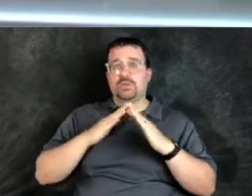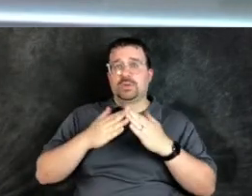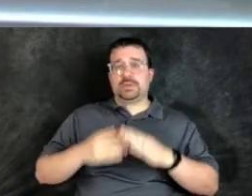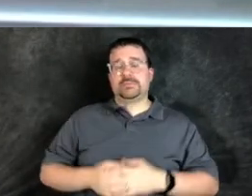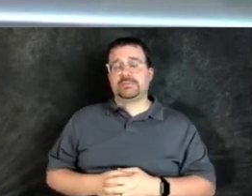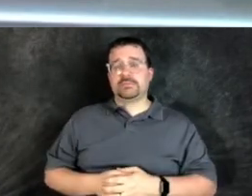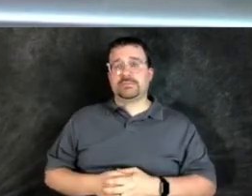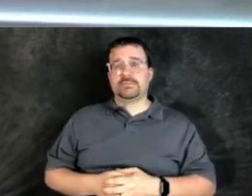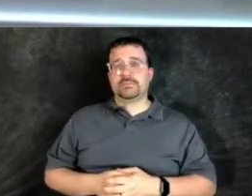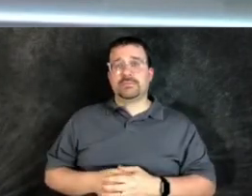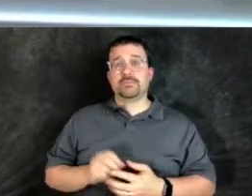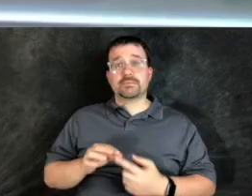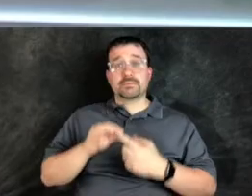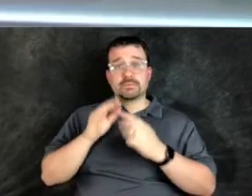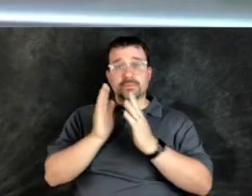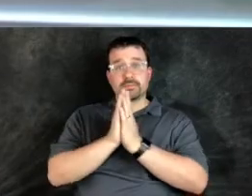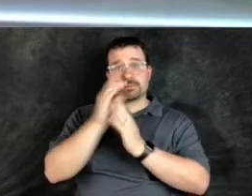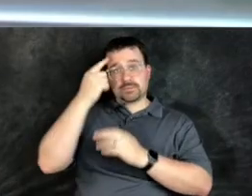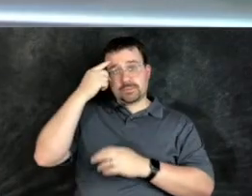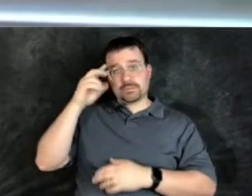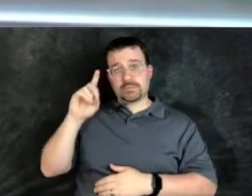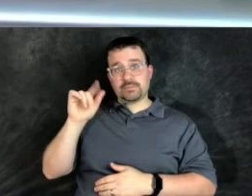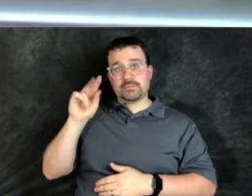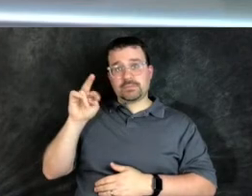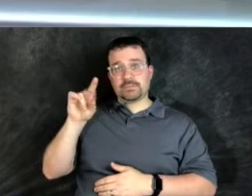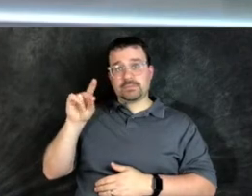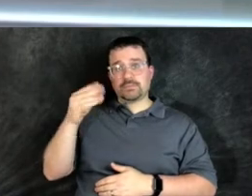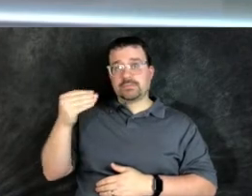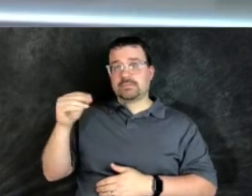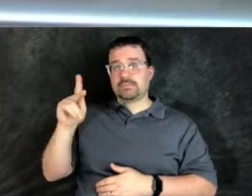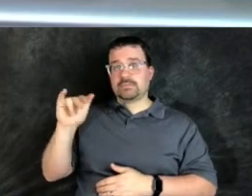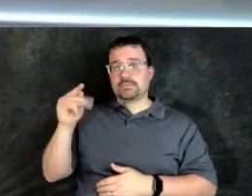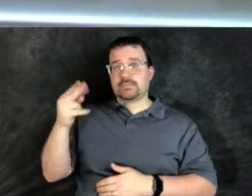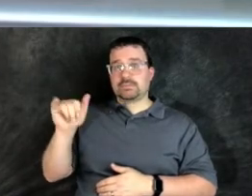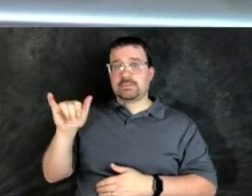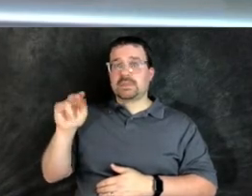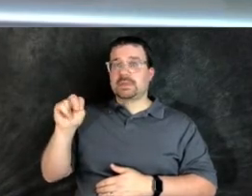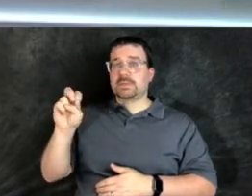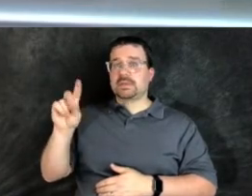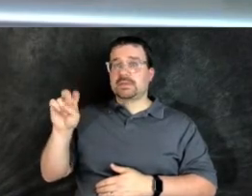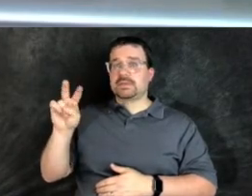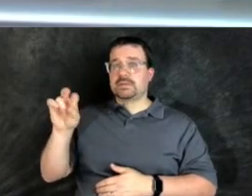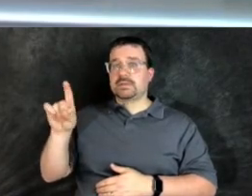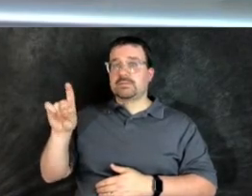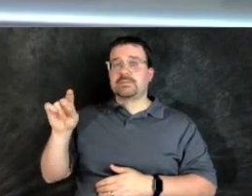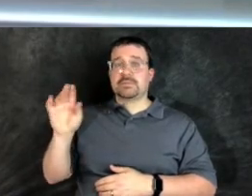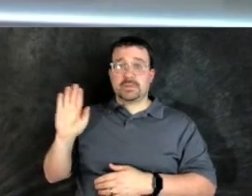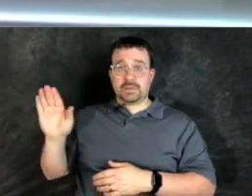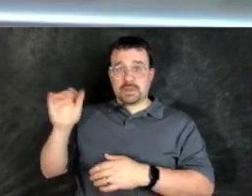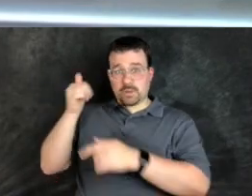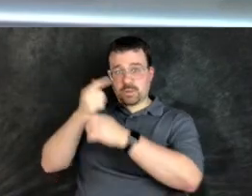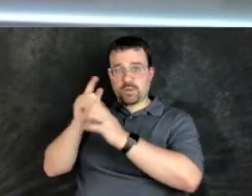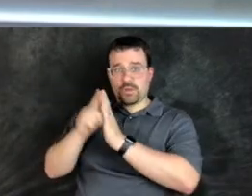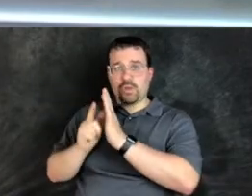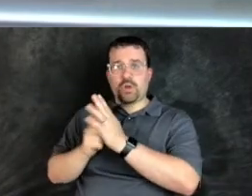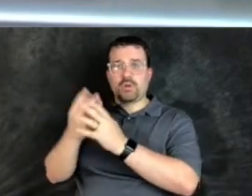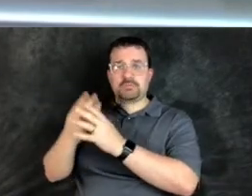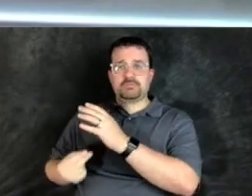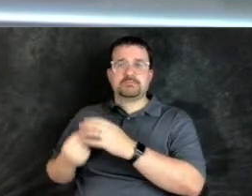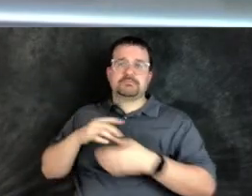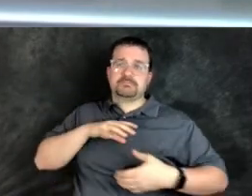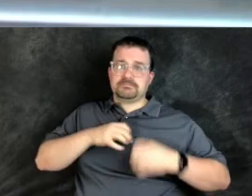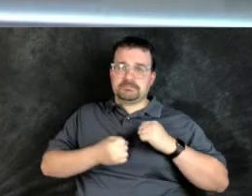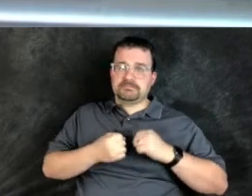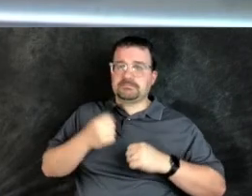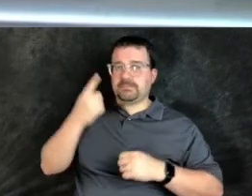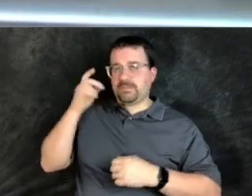We especially pray for David and Kathy Medved as they grieve the loss of their brother-in-law, Corey